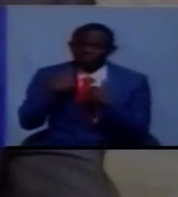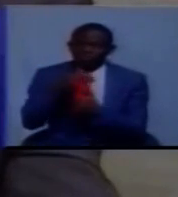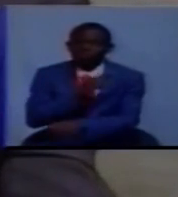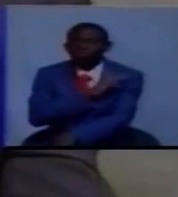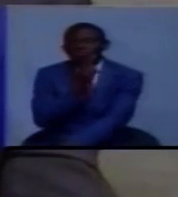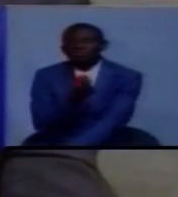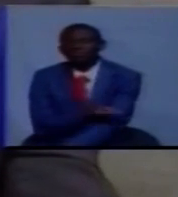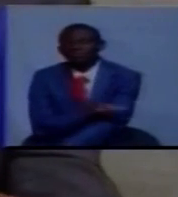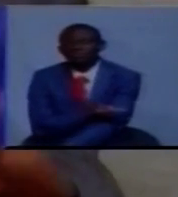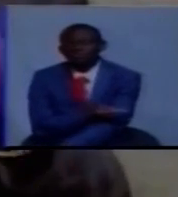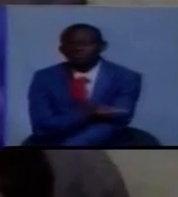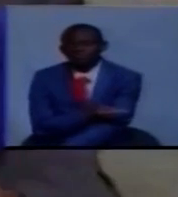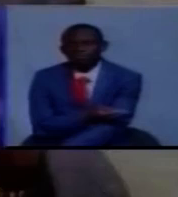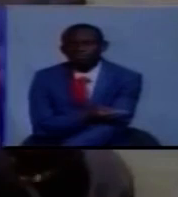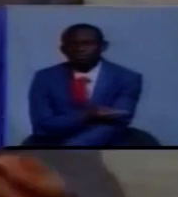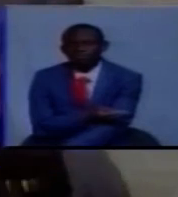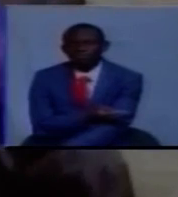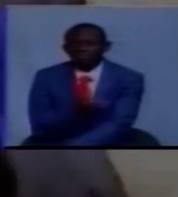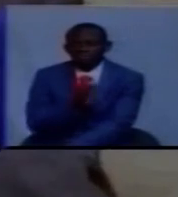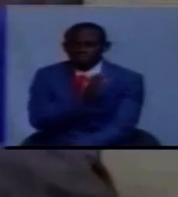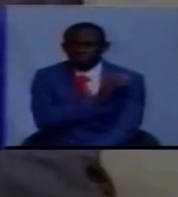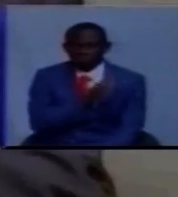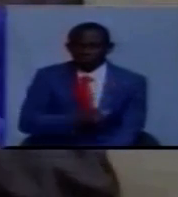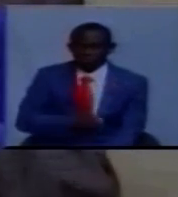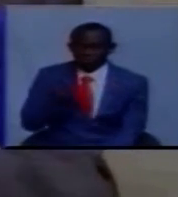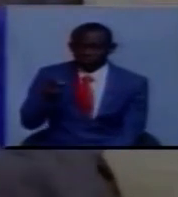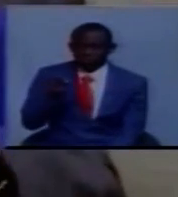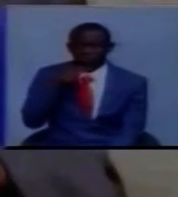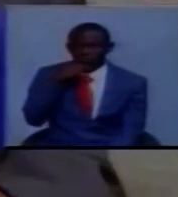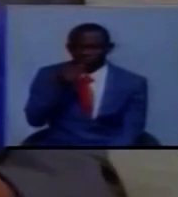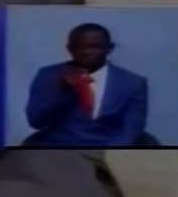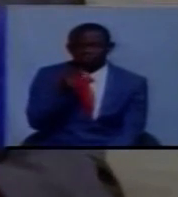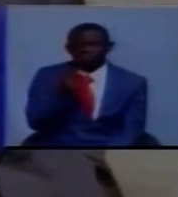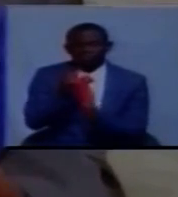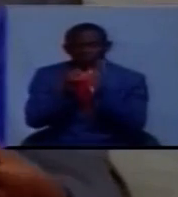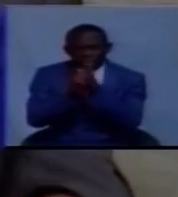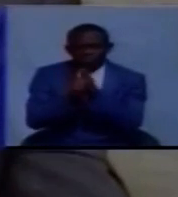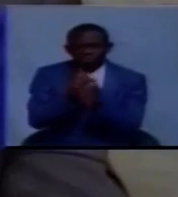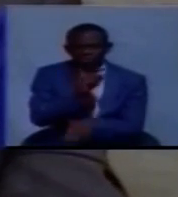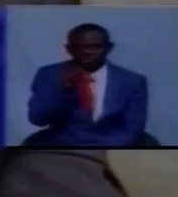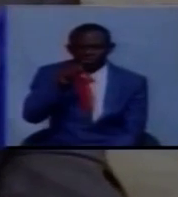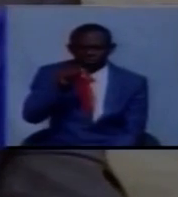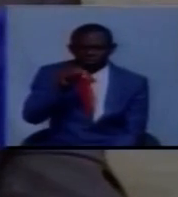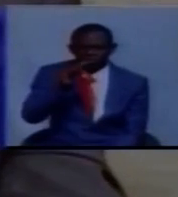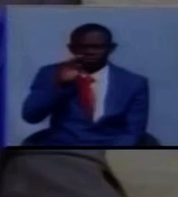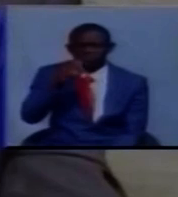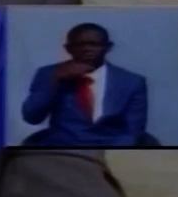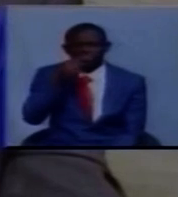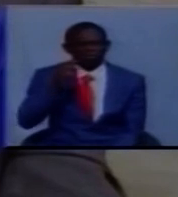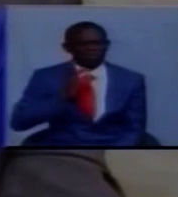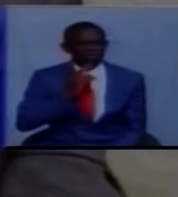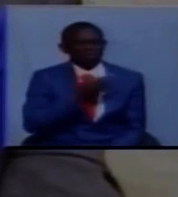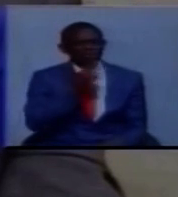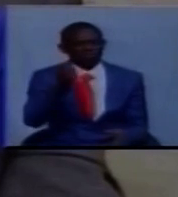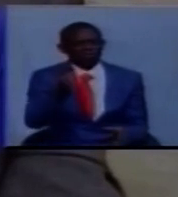need experts. But you cannot tell a company to say, ZNBC, we have employed so many journalists just because we want to provide employment. No.